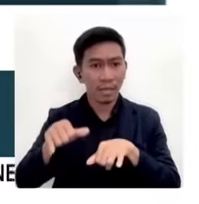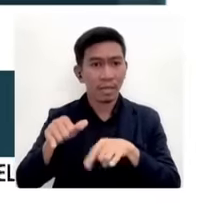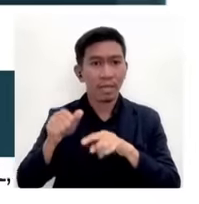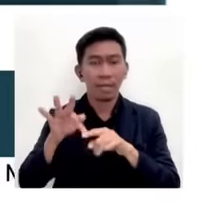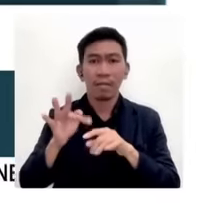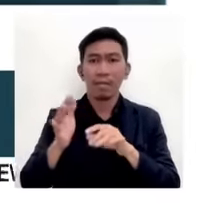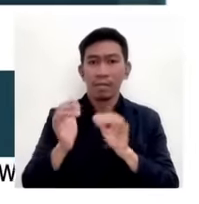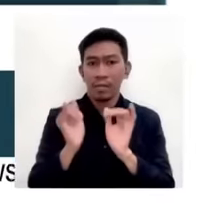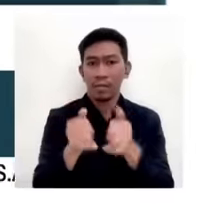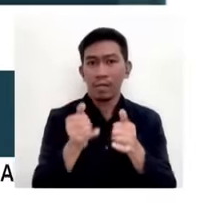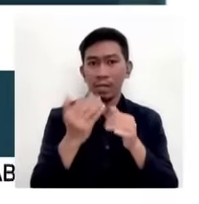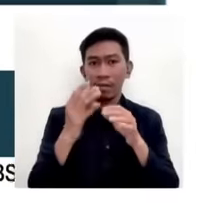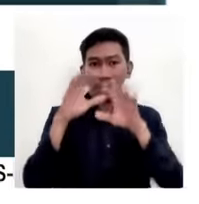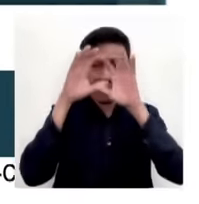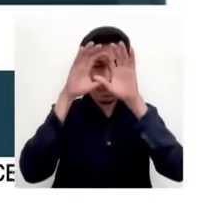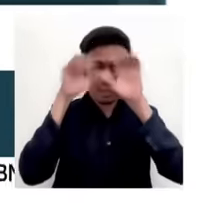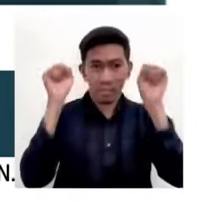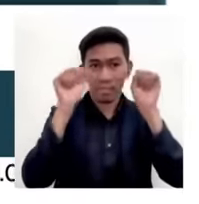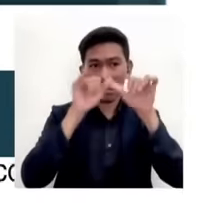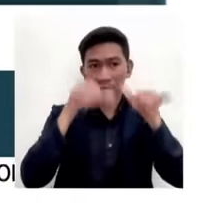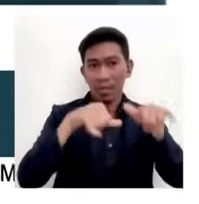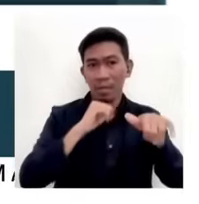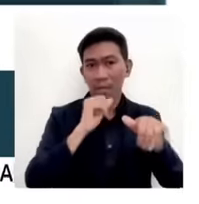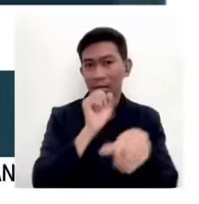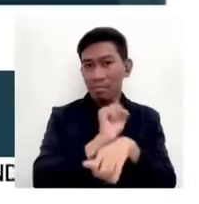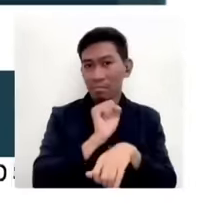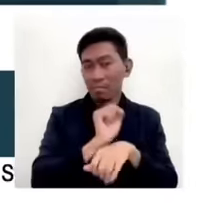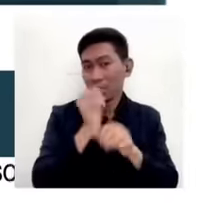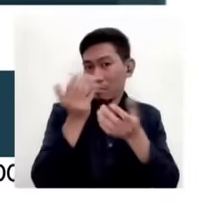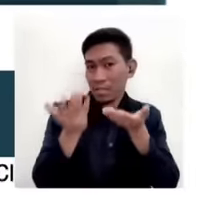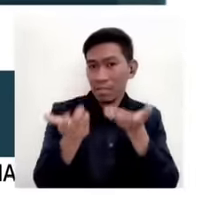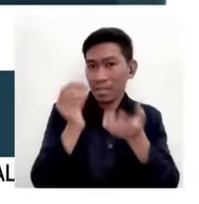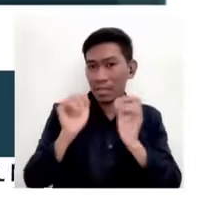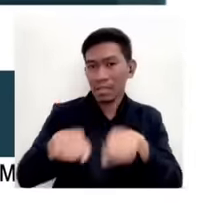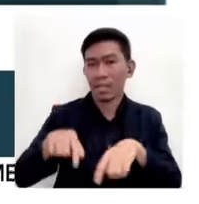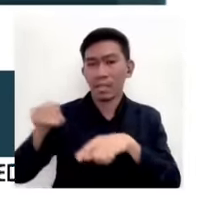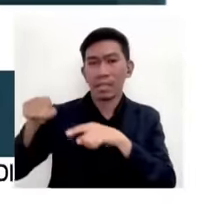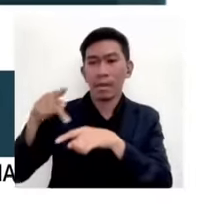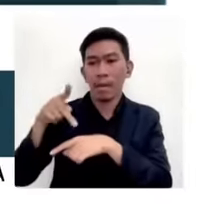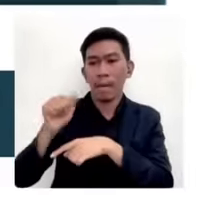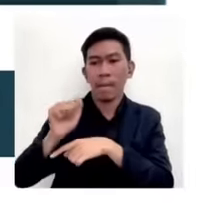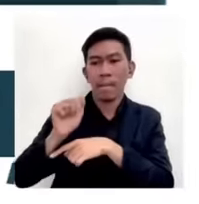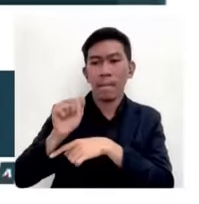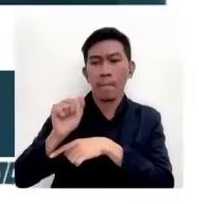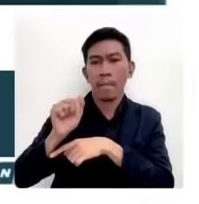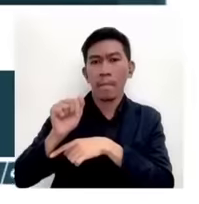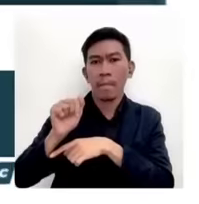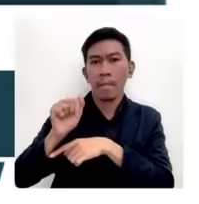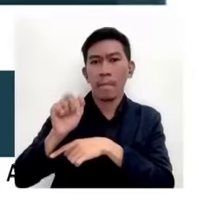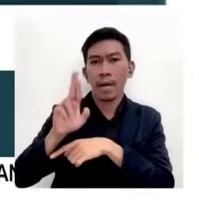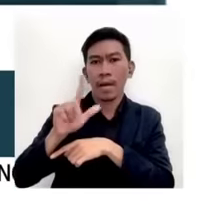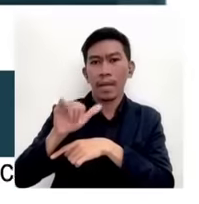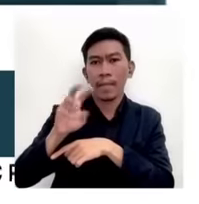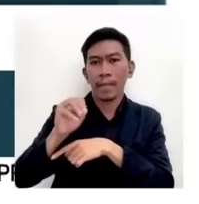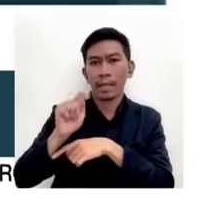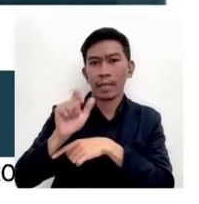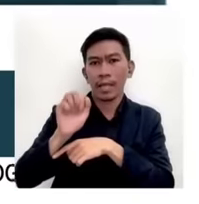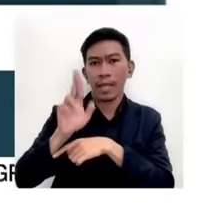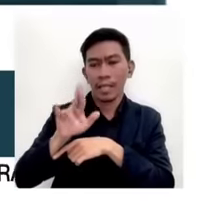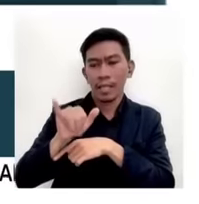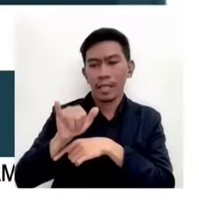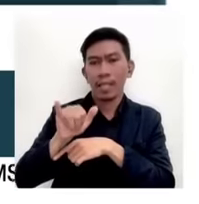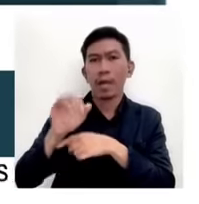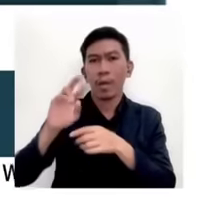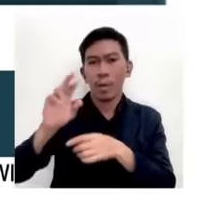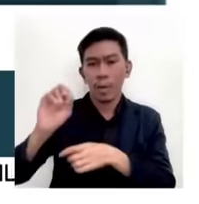system no longer works, then maybe may parliamentary system or a federal system. Of course, yung